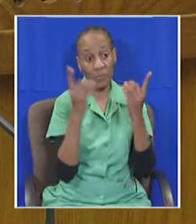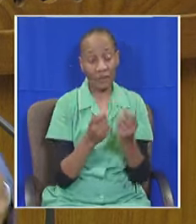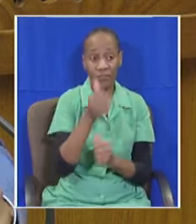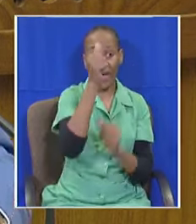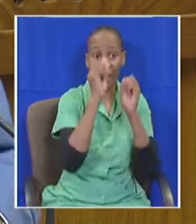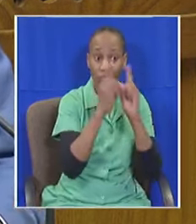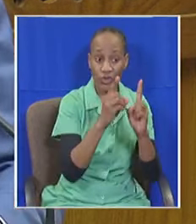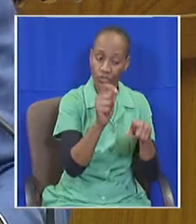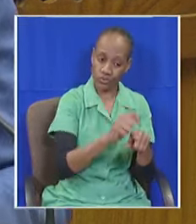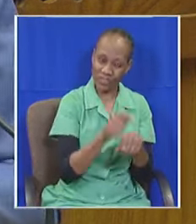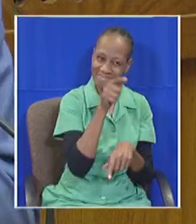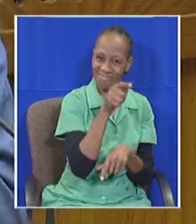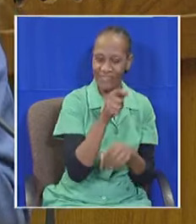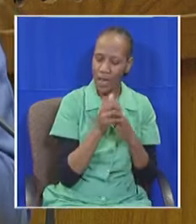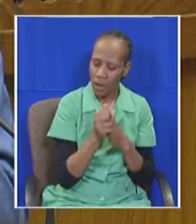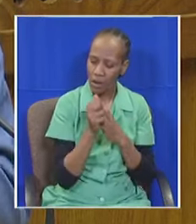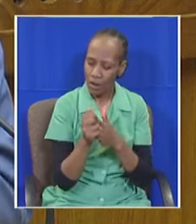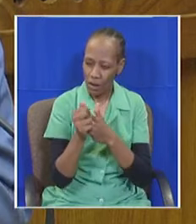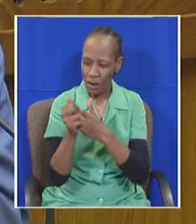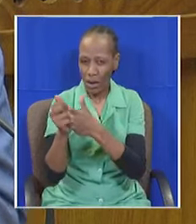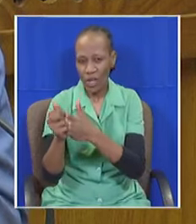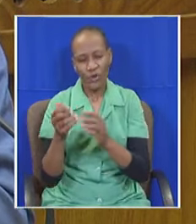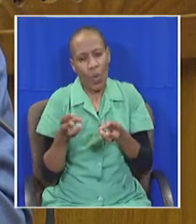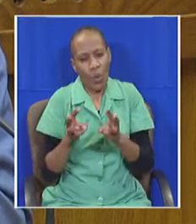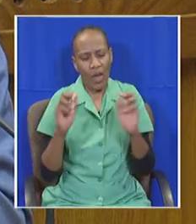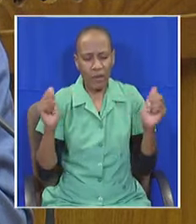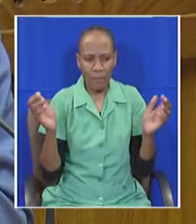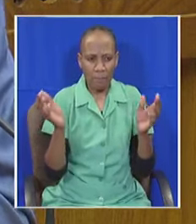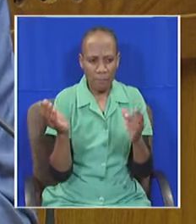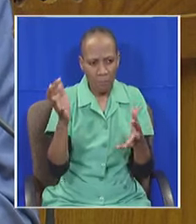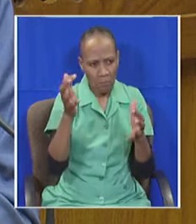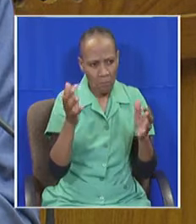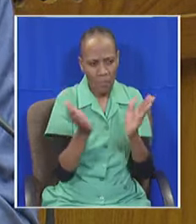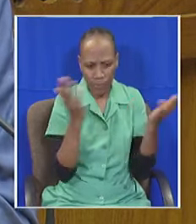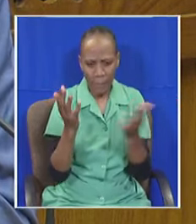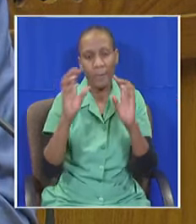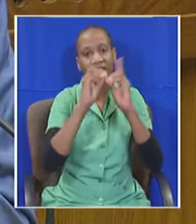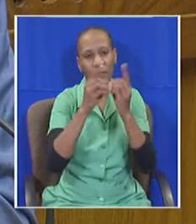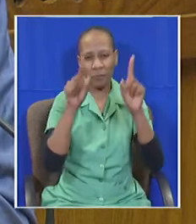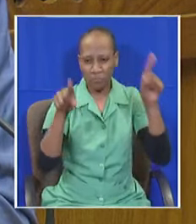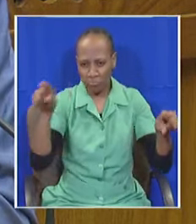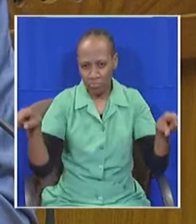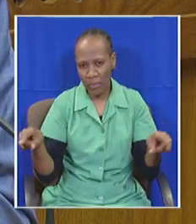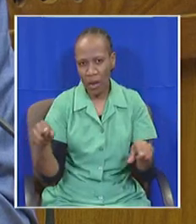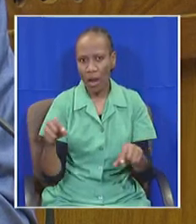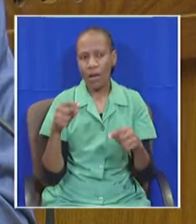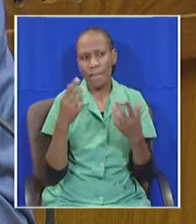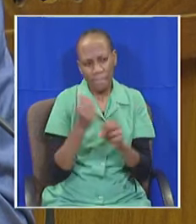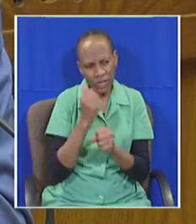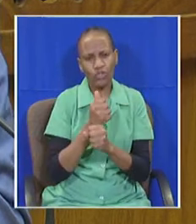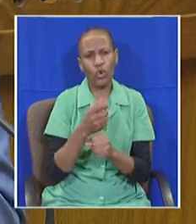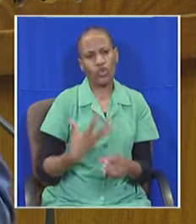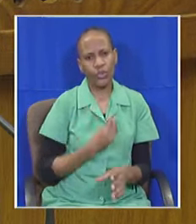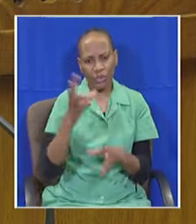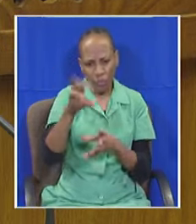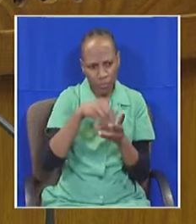and Training has been leading in encouraging all spheres of government to increase their intake of internships, and we are confident